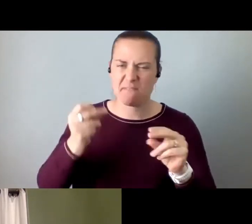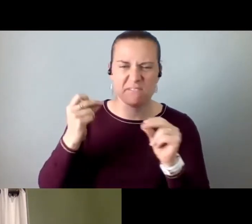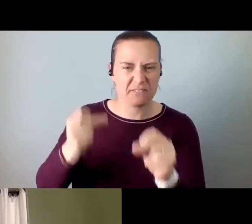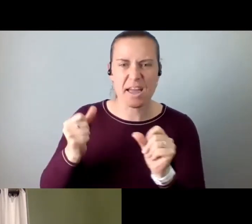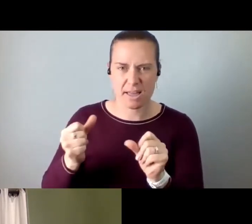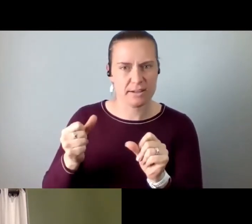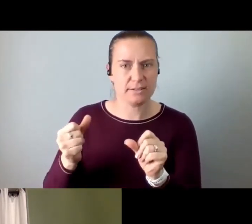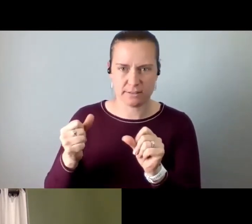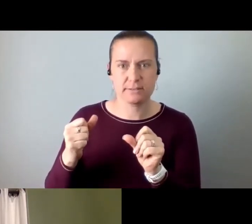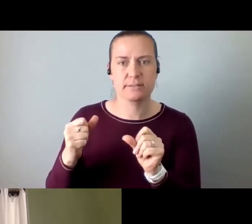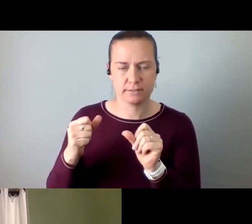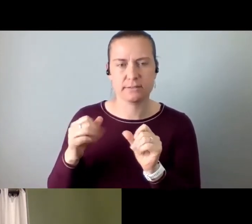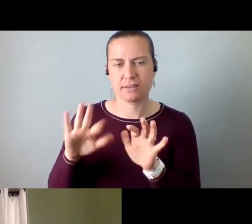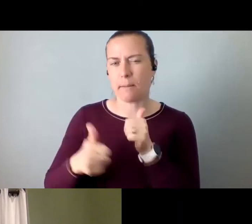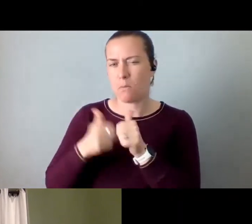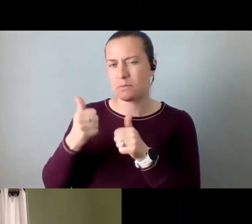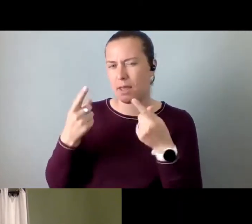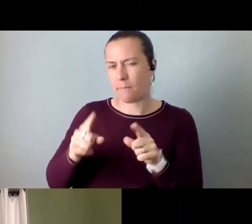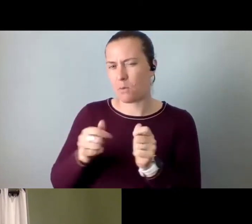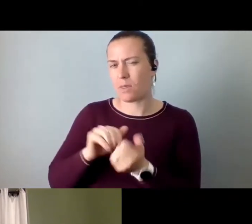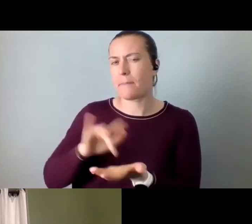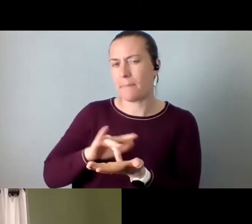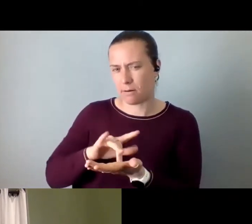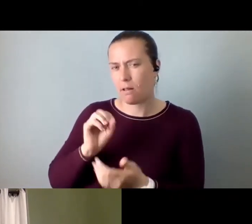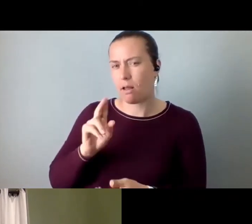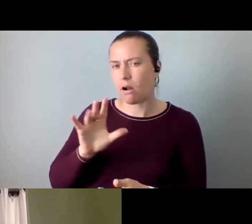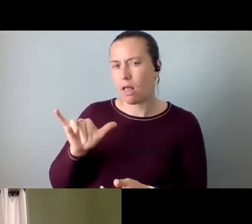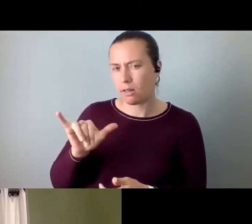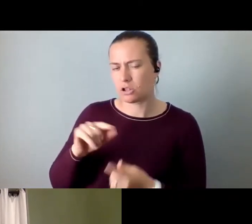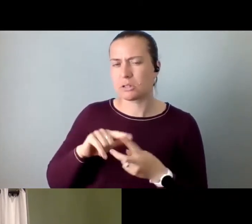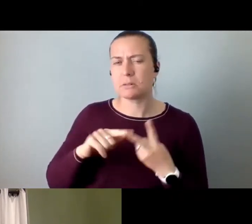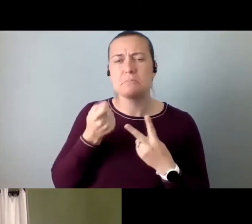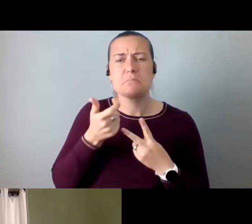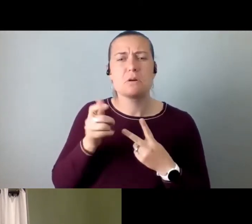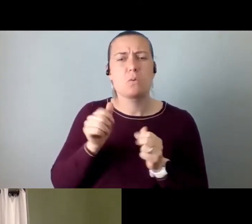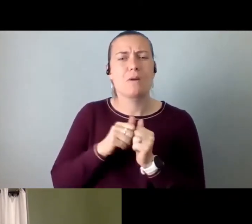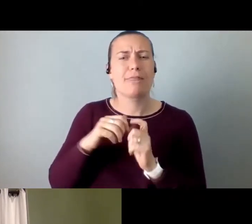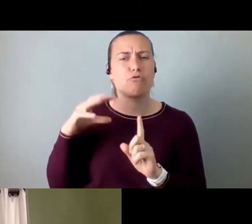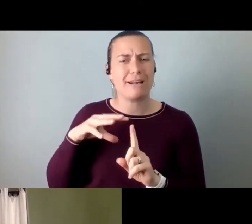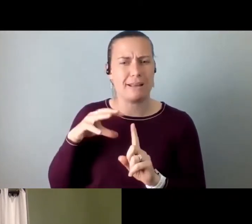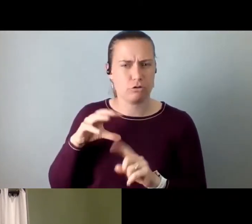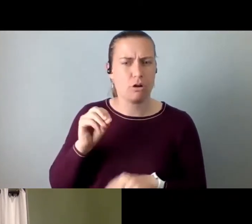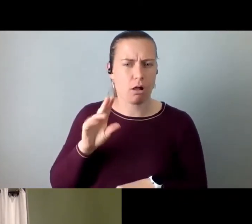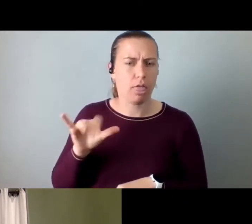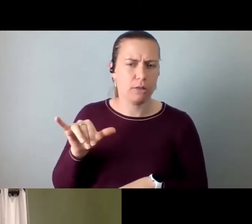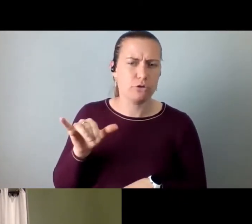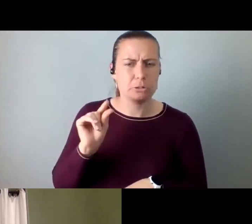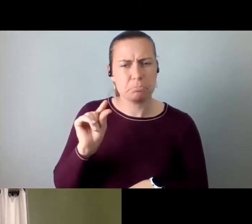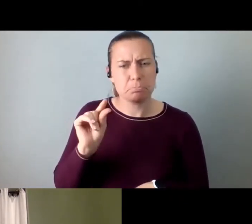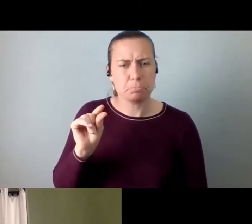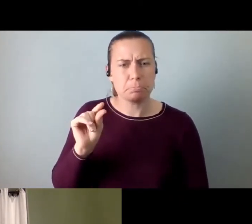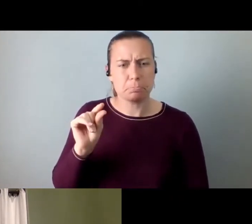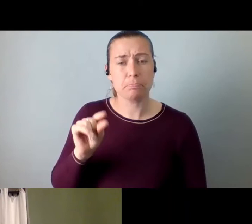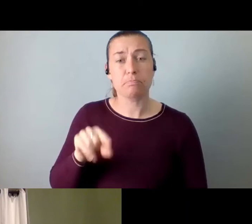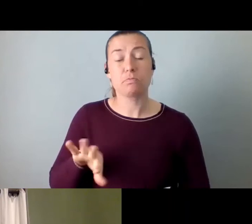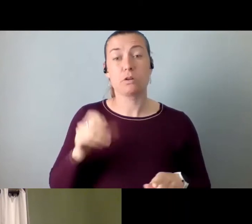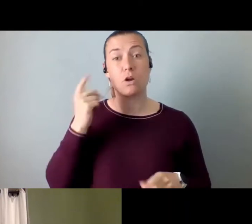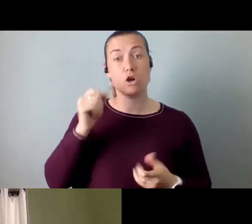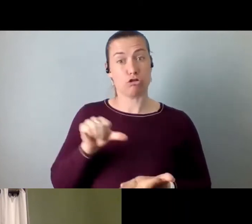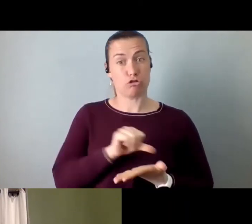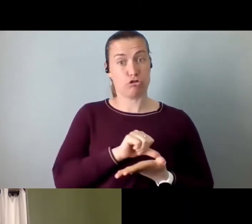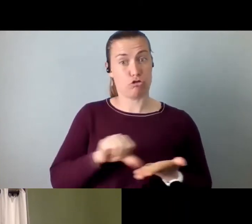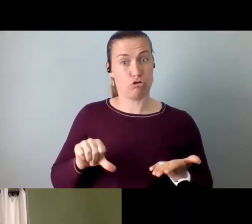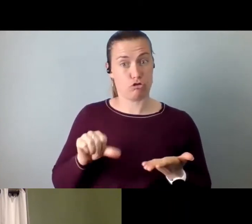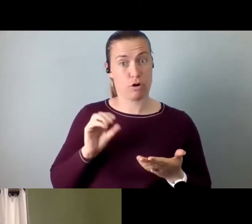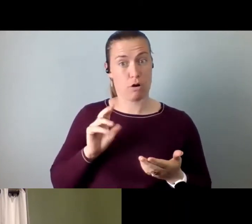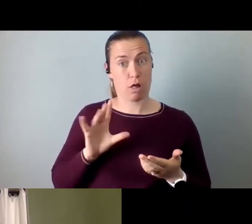happened primarily with medical oncology, a little bit with radiation oncology. For those of us in surgery, we did not see